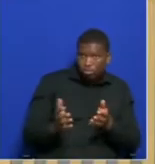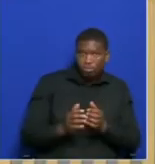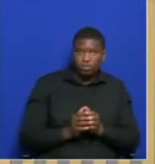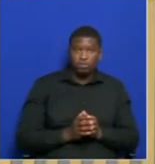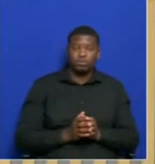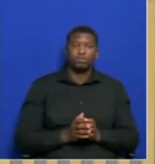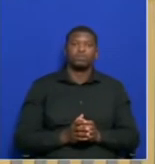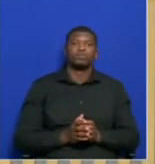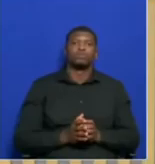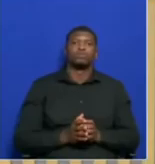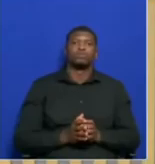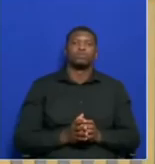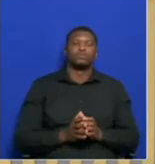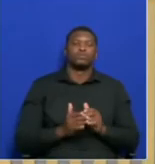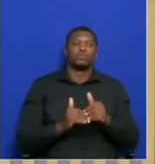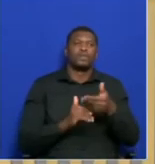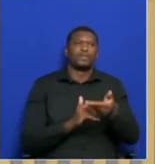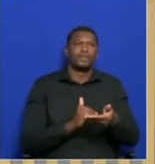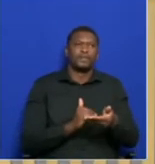After